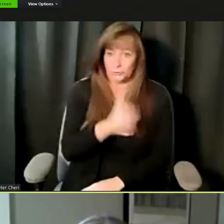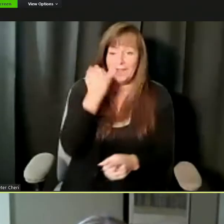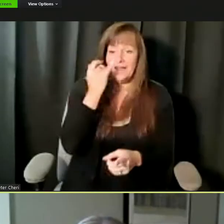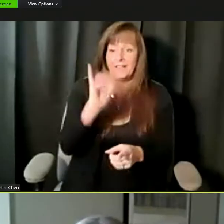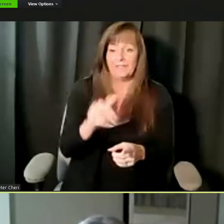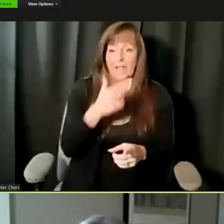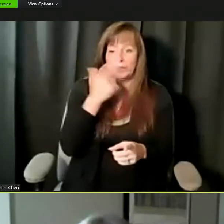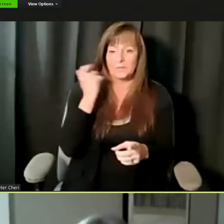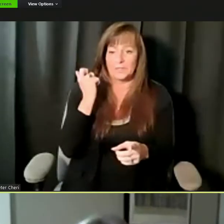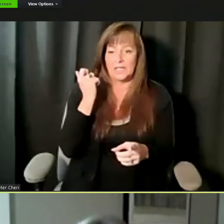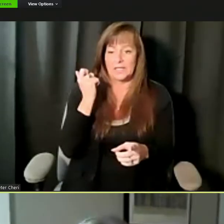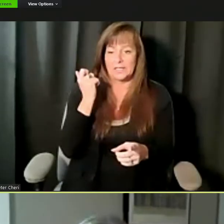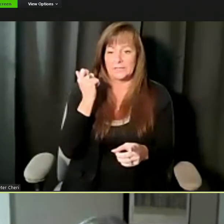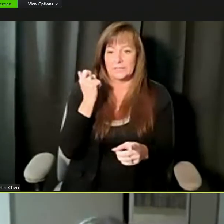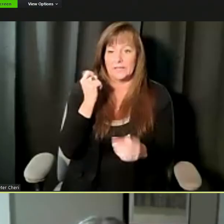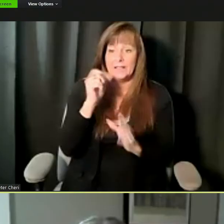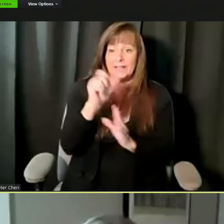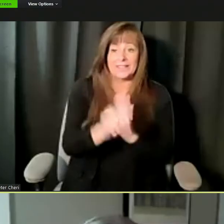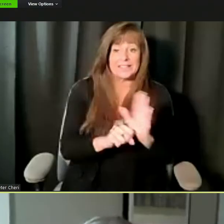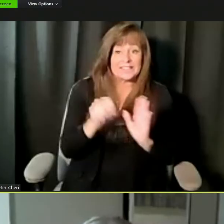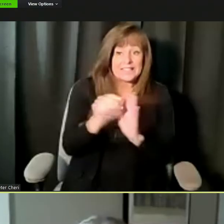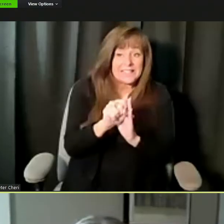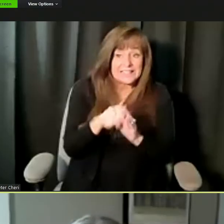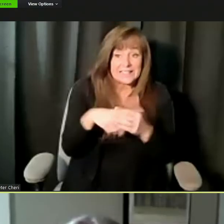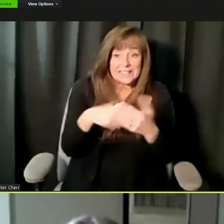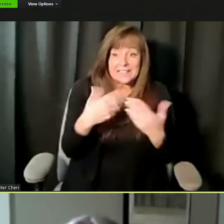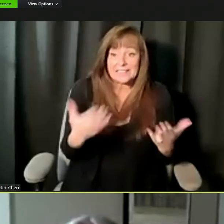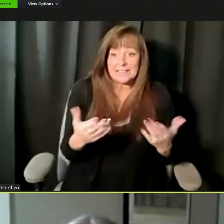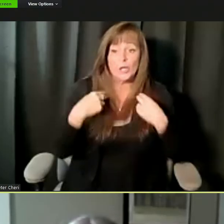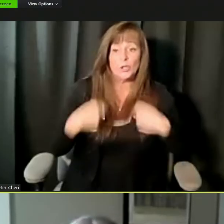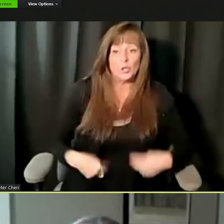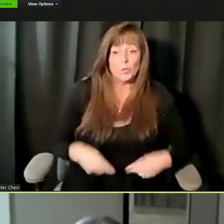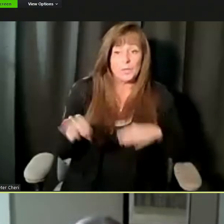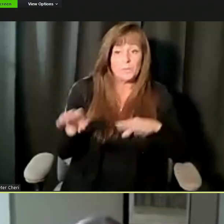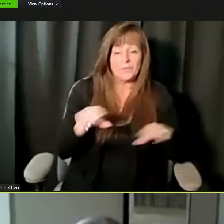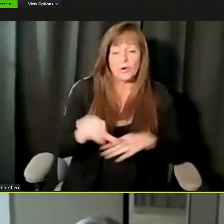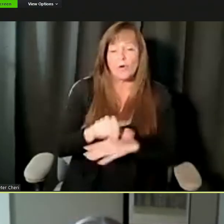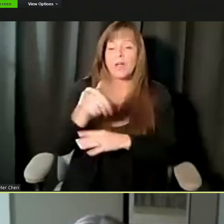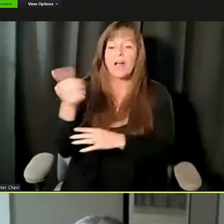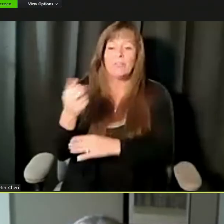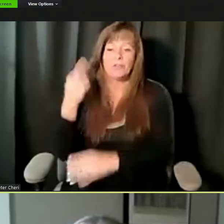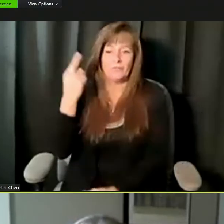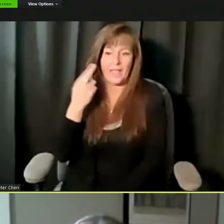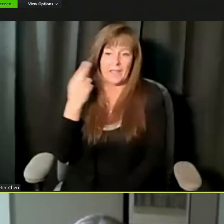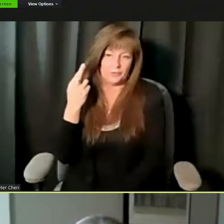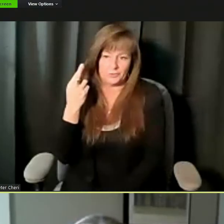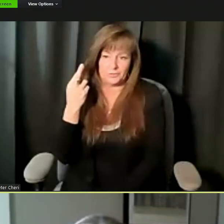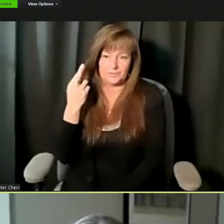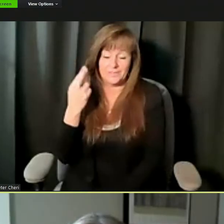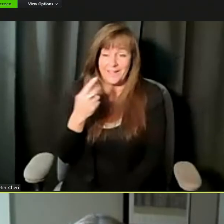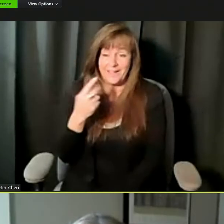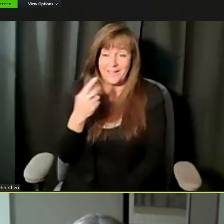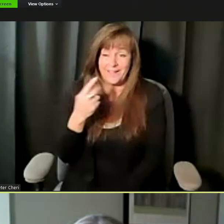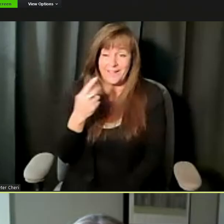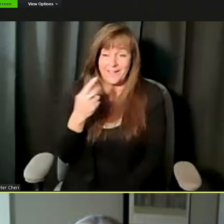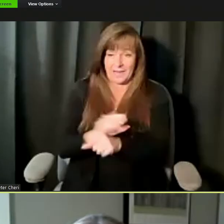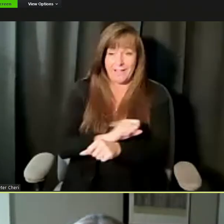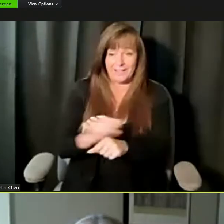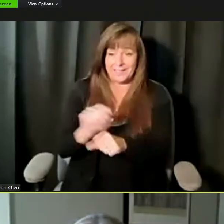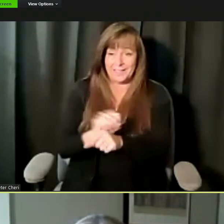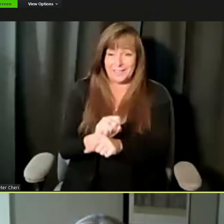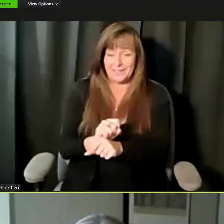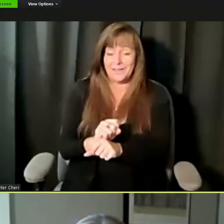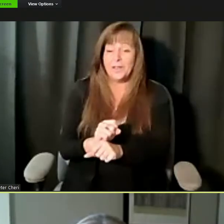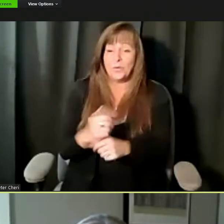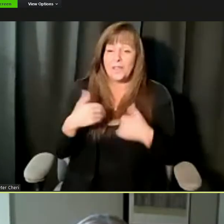of seasonality, human behavior, or other factors. But I think the reality is we have a lot more to learn about